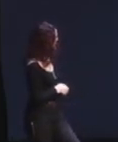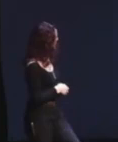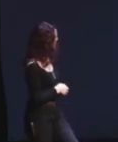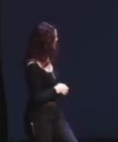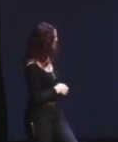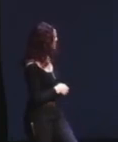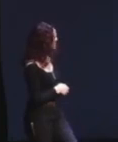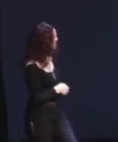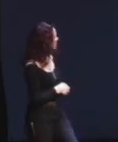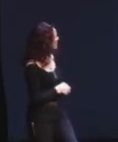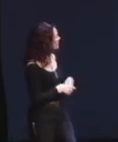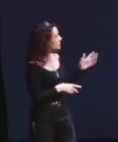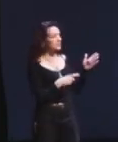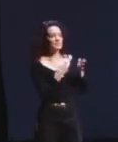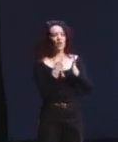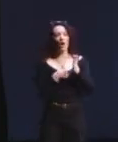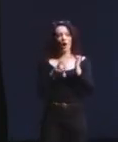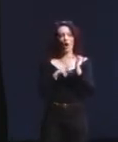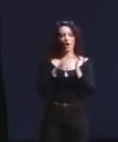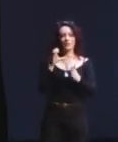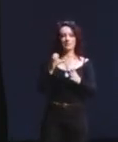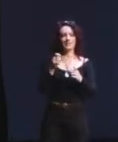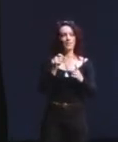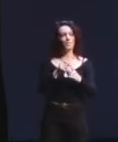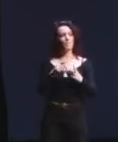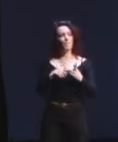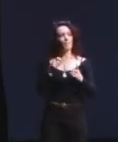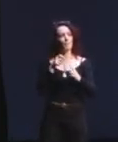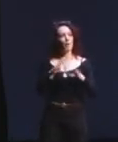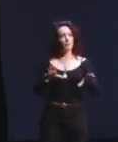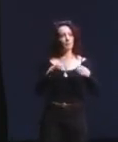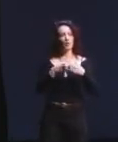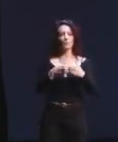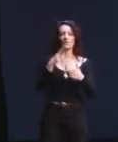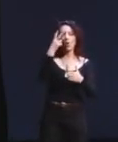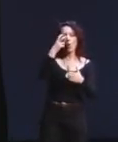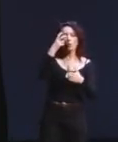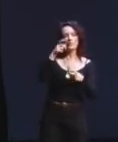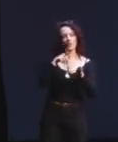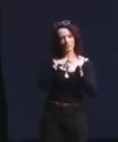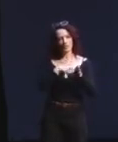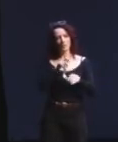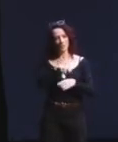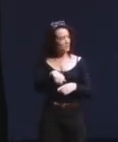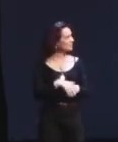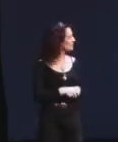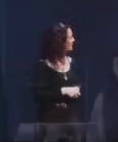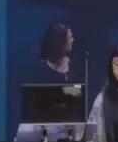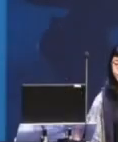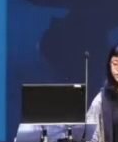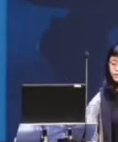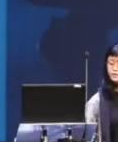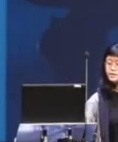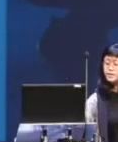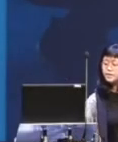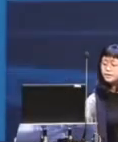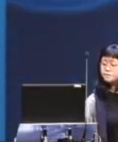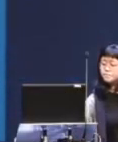with the RNCM Pop Department, with our older young people. We also do some work in SEND schools as